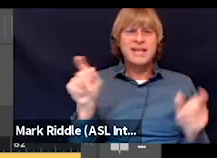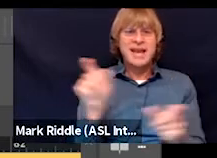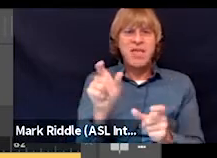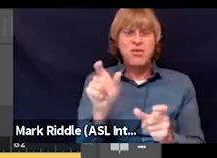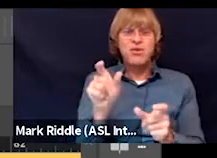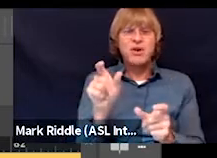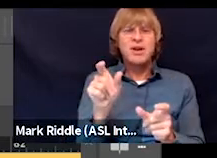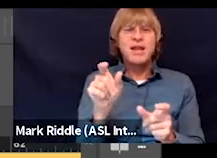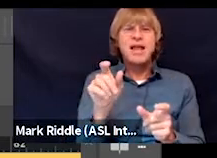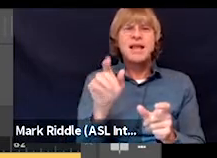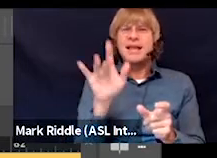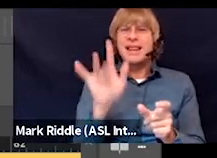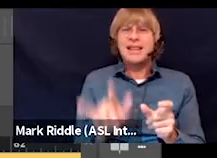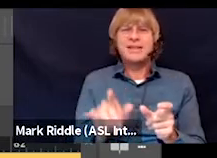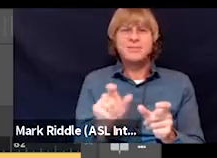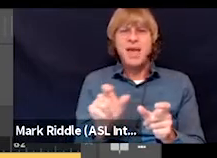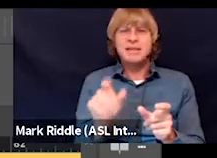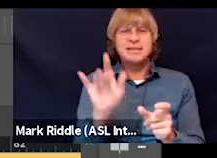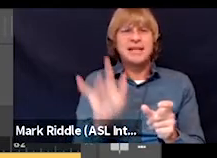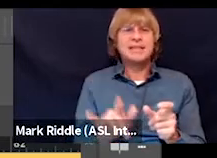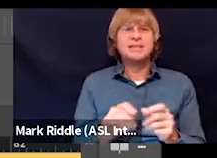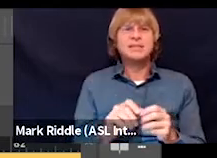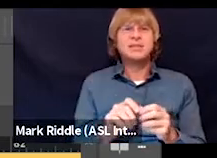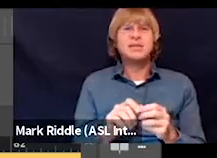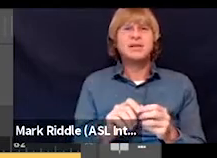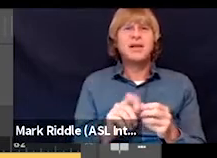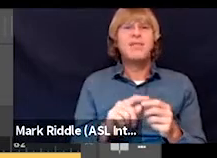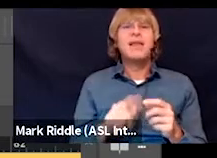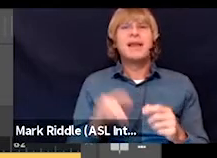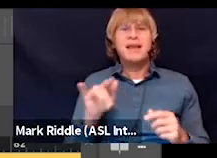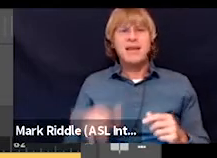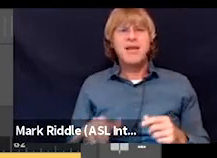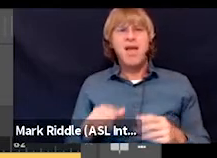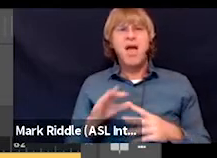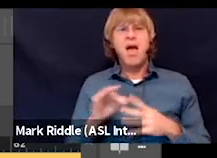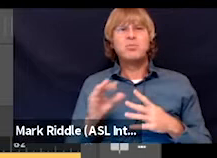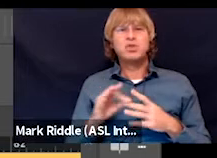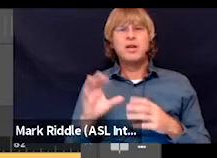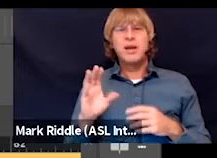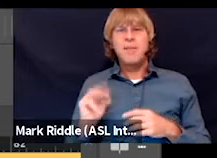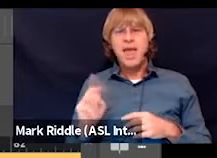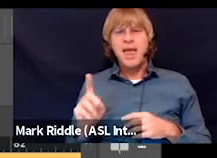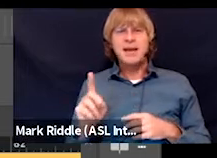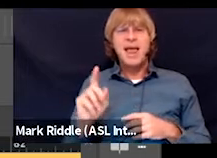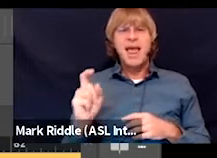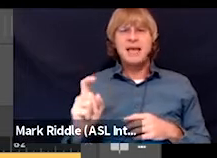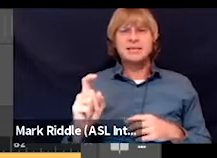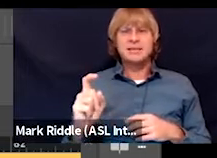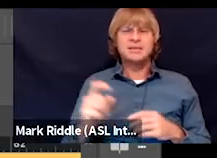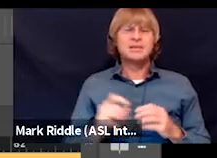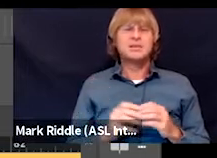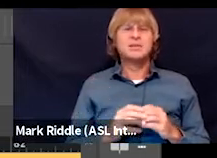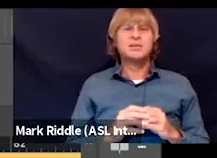delete the space between them. And then I hit Option Command X.